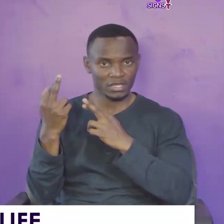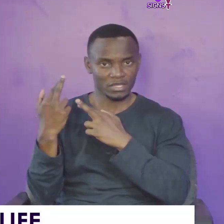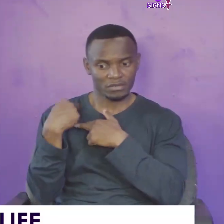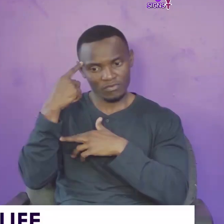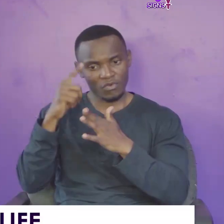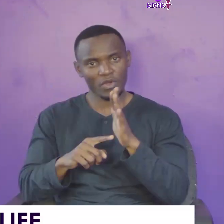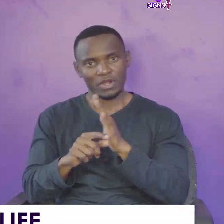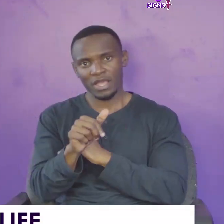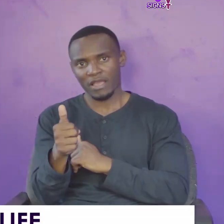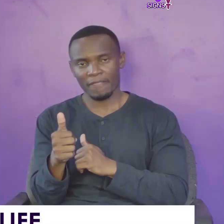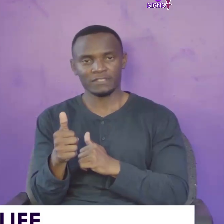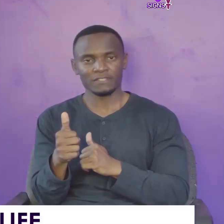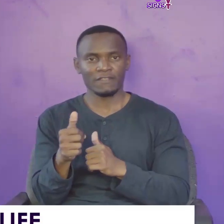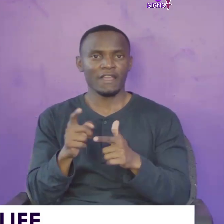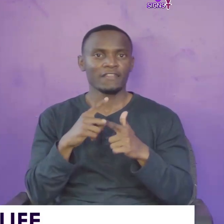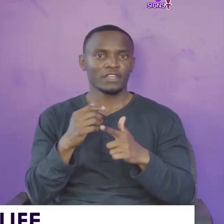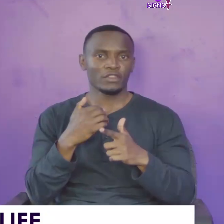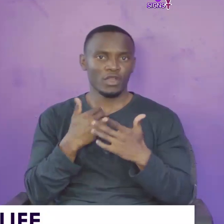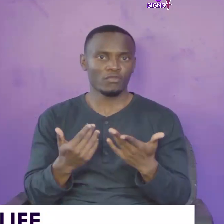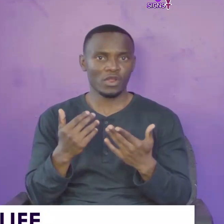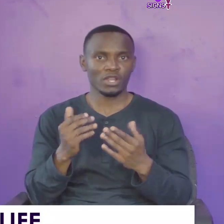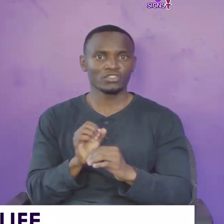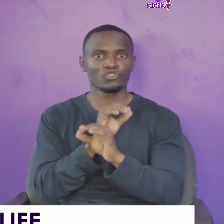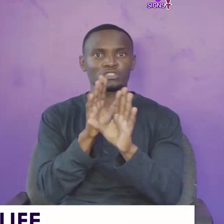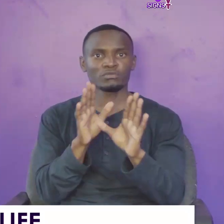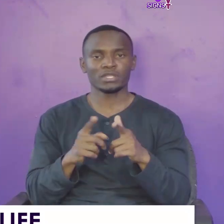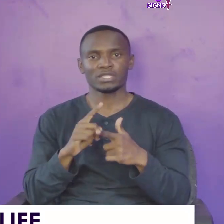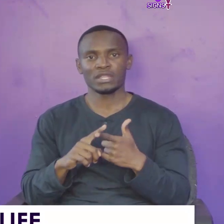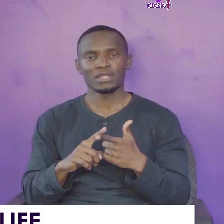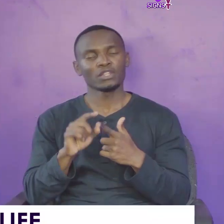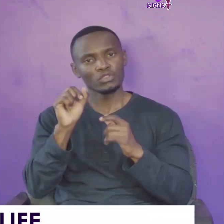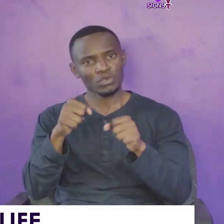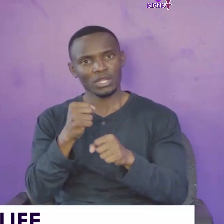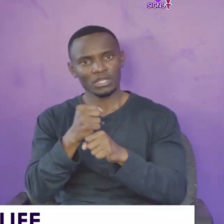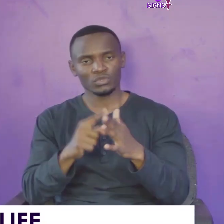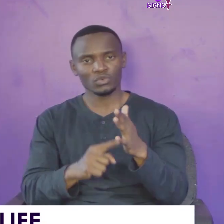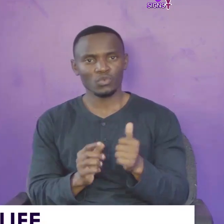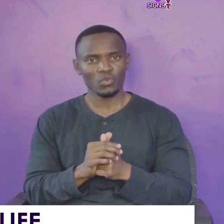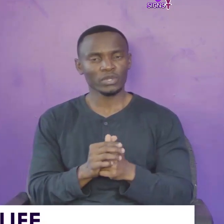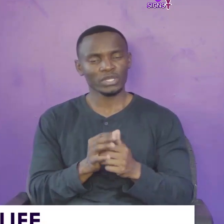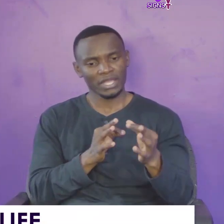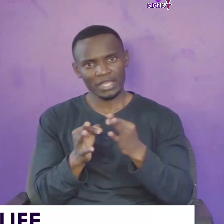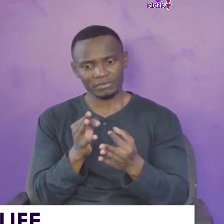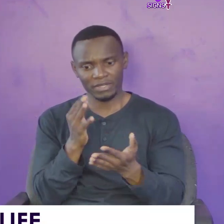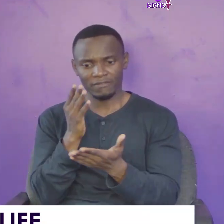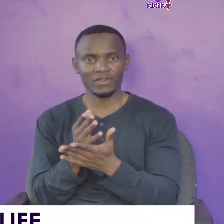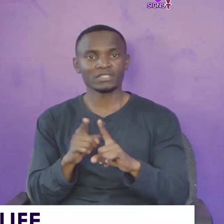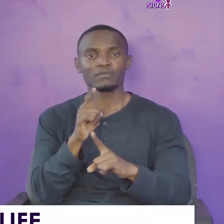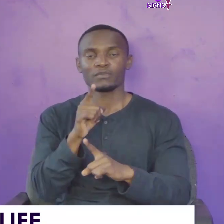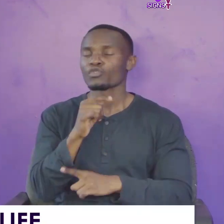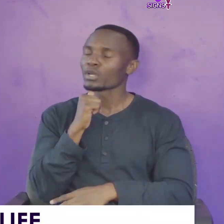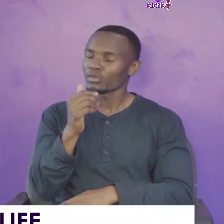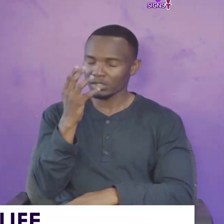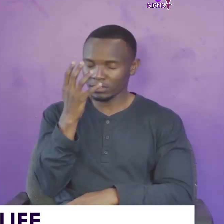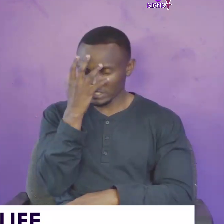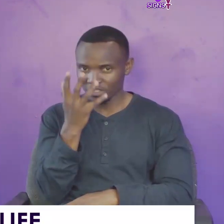transparency, so that you are able to lay out facts as they are, and you're not ashamed. That's the goodness with being ethical